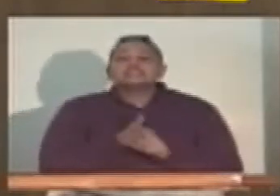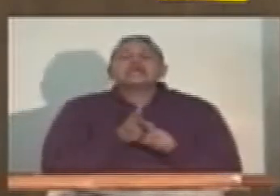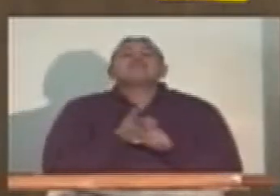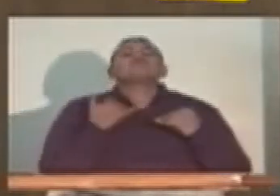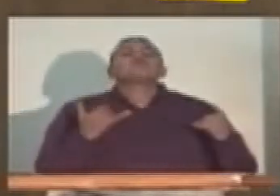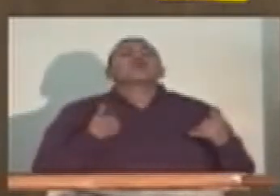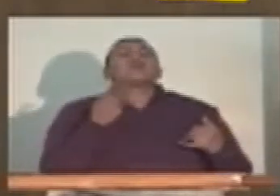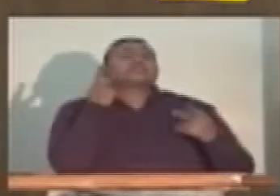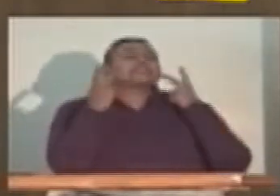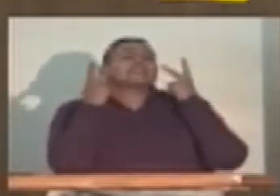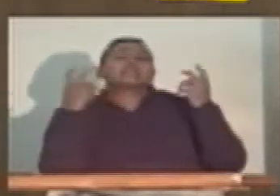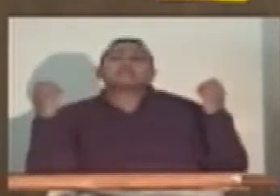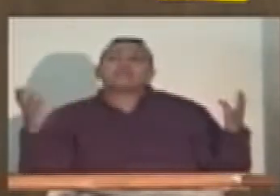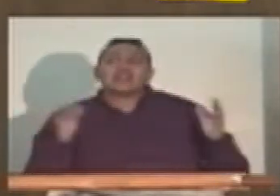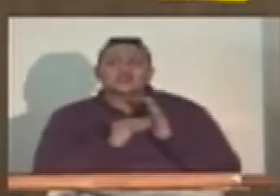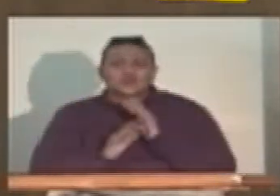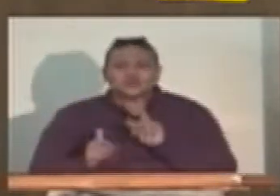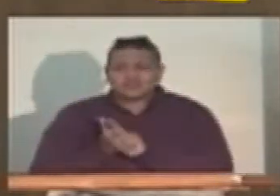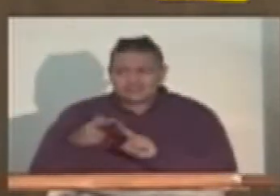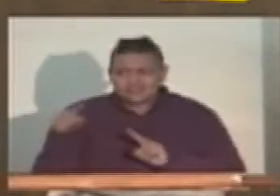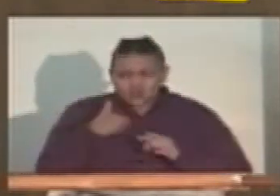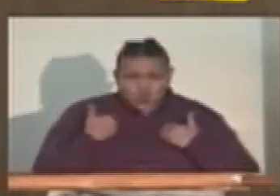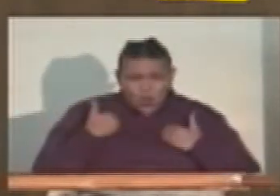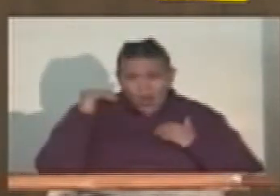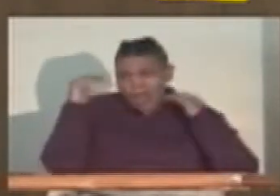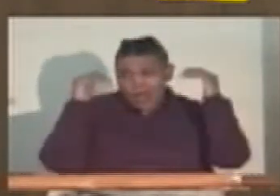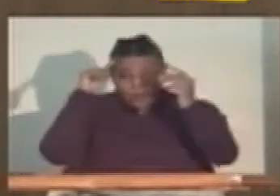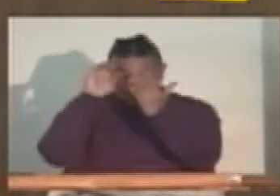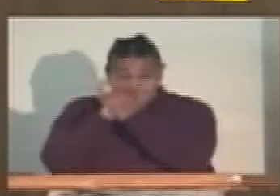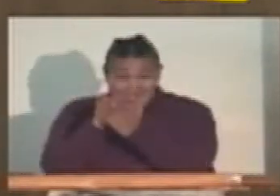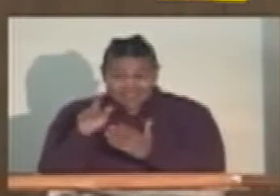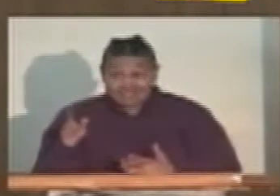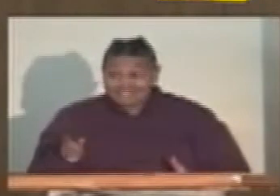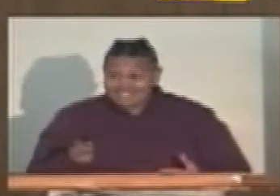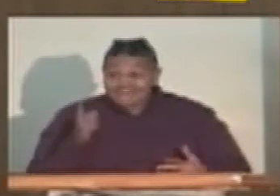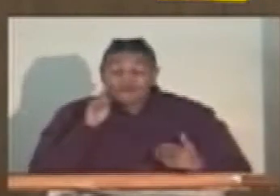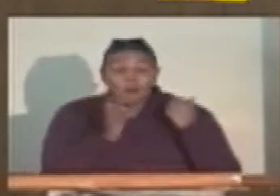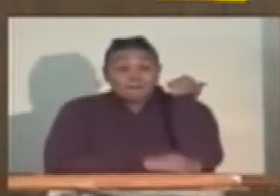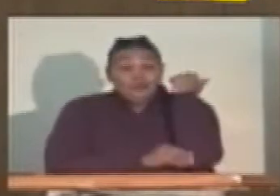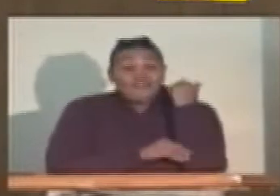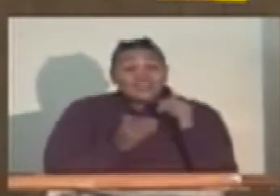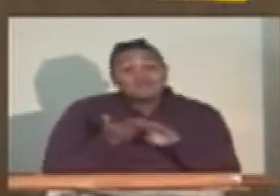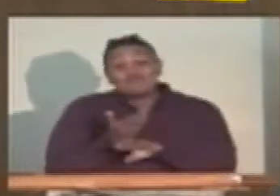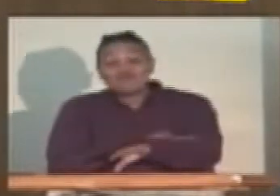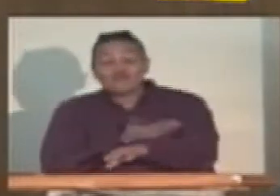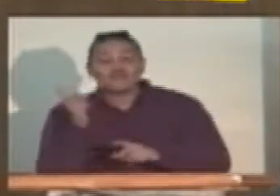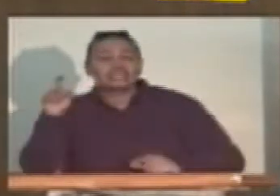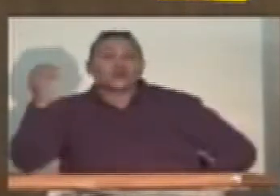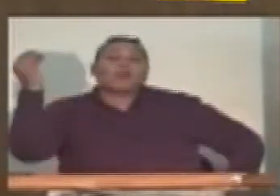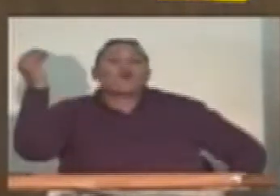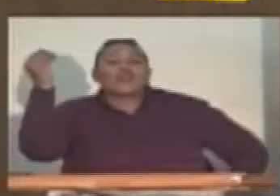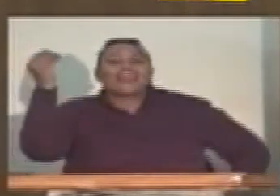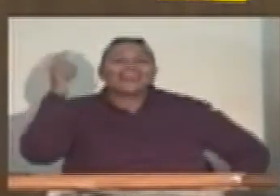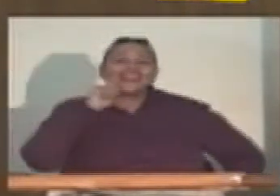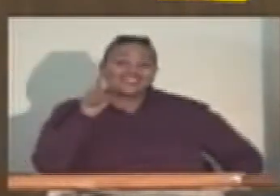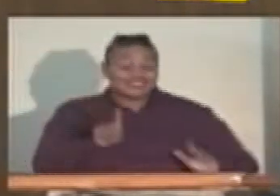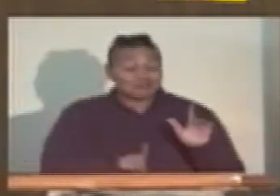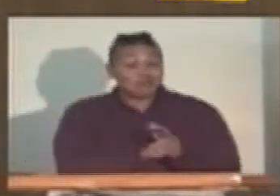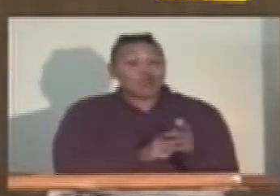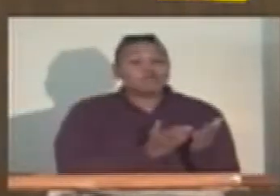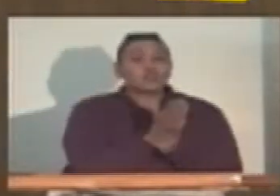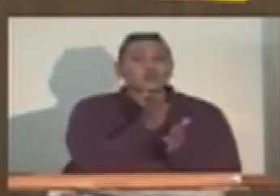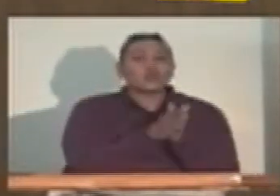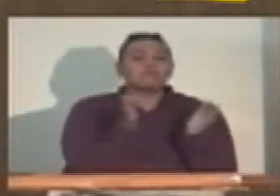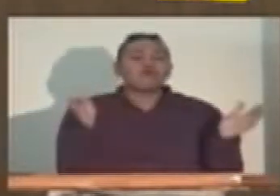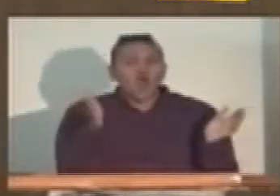are seeing where many of our students and young adults believe that the fundamental cure for poverty is money, derived through ill-gotten